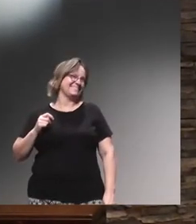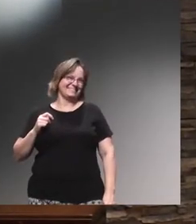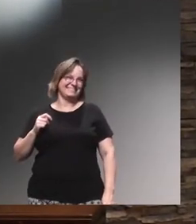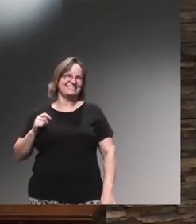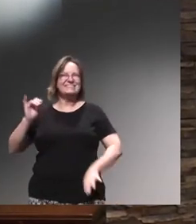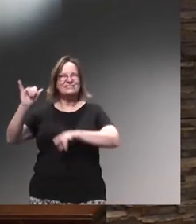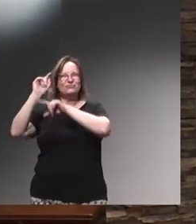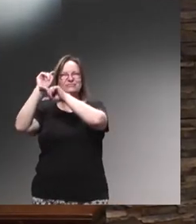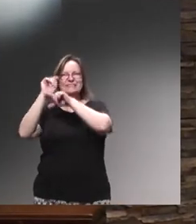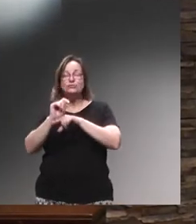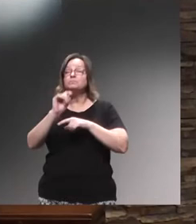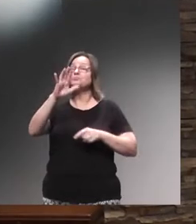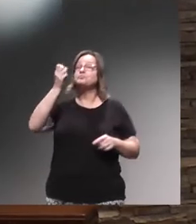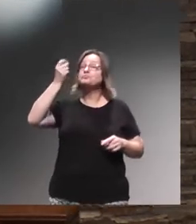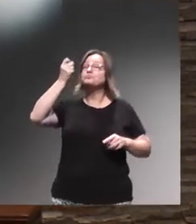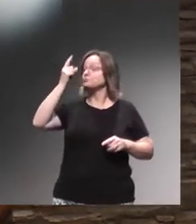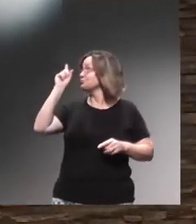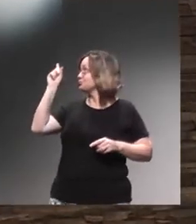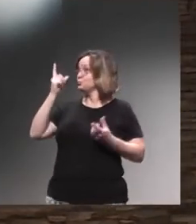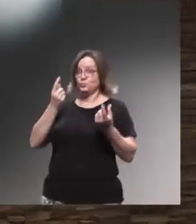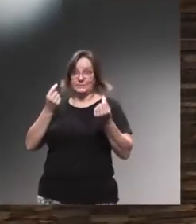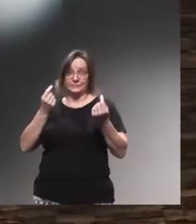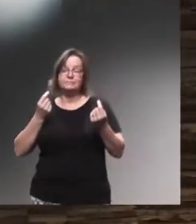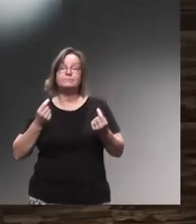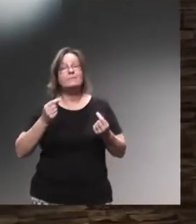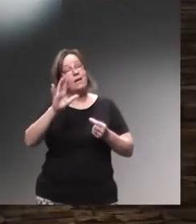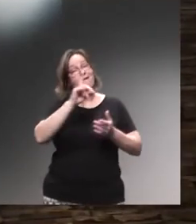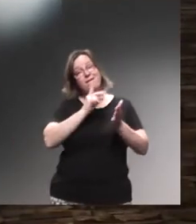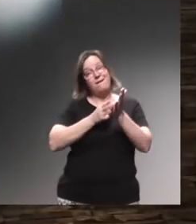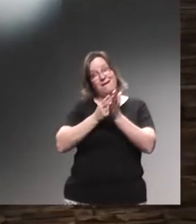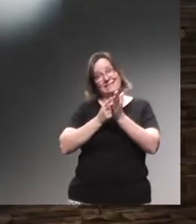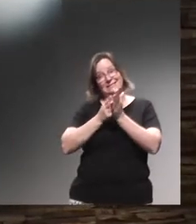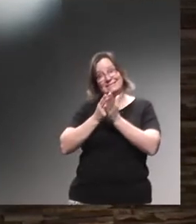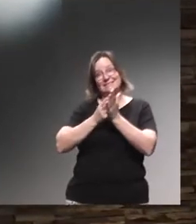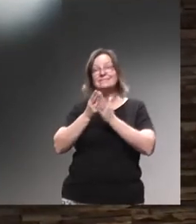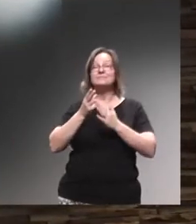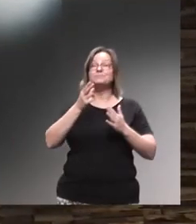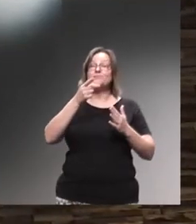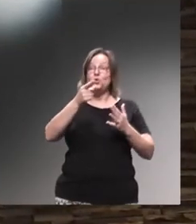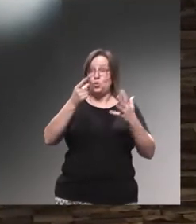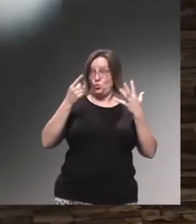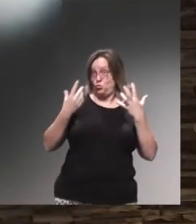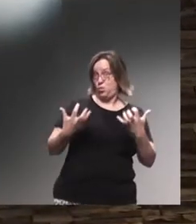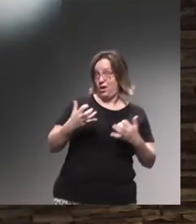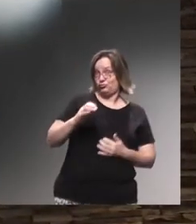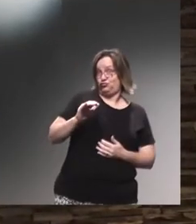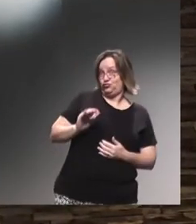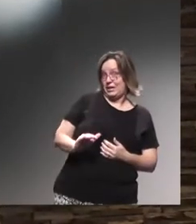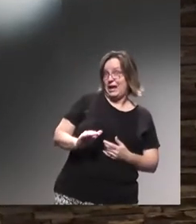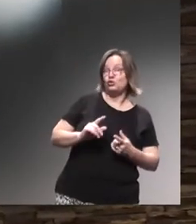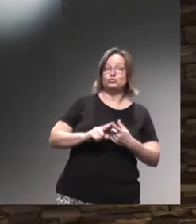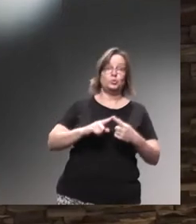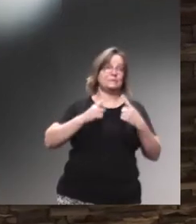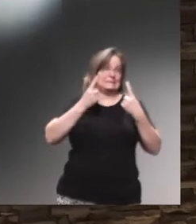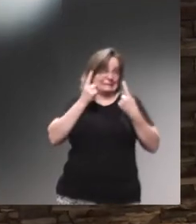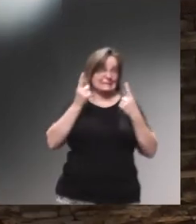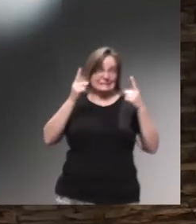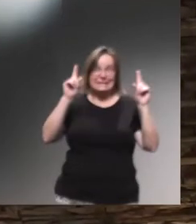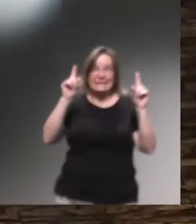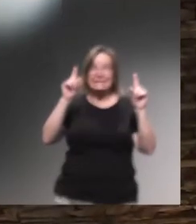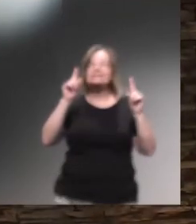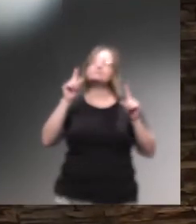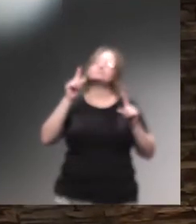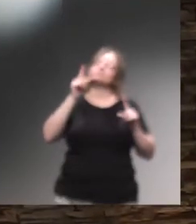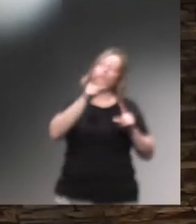What I've noticed about this picture is, really, honestly, if you want the child to be successful in any sort of physical endeavor, you have to